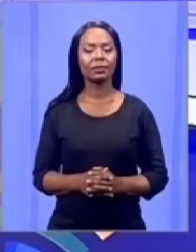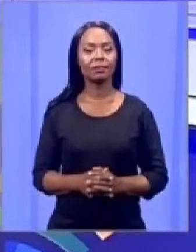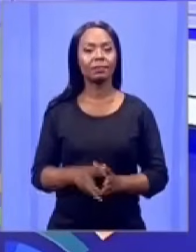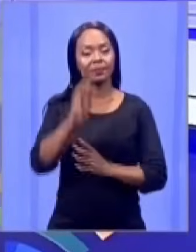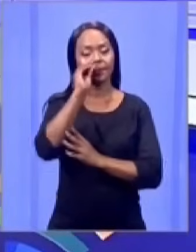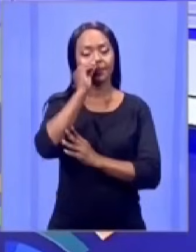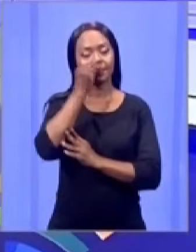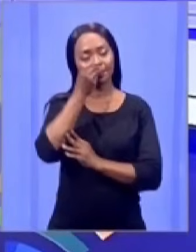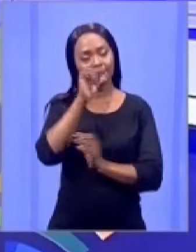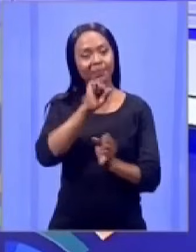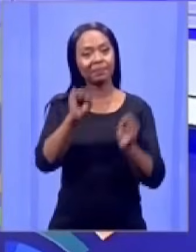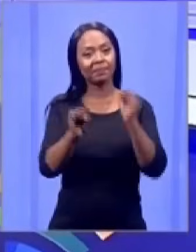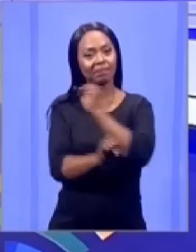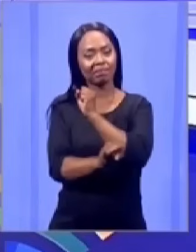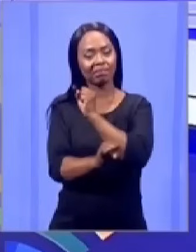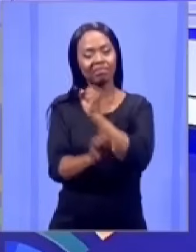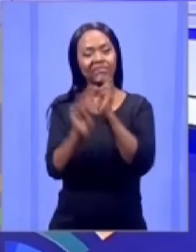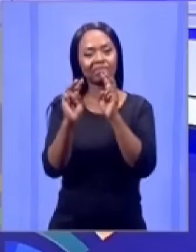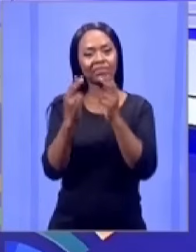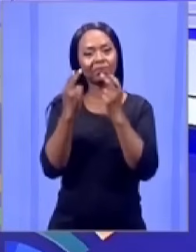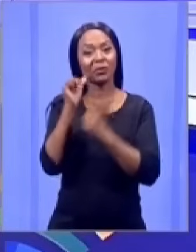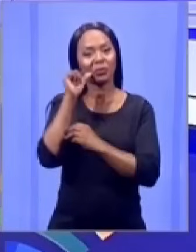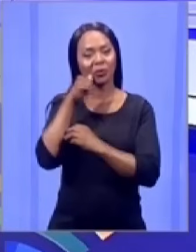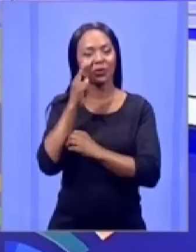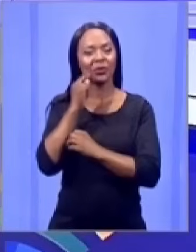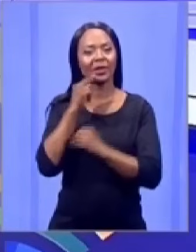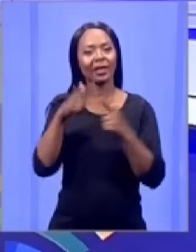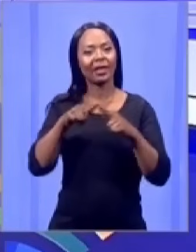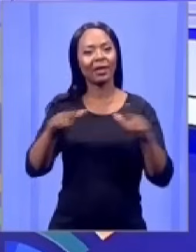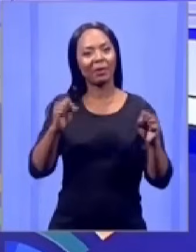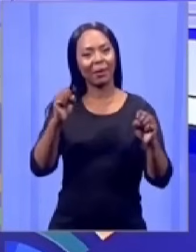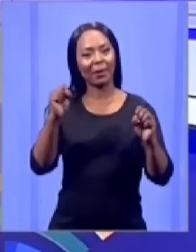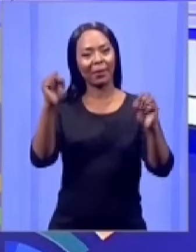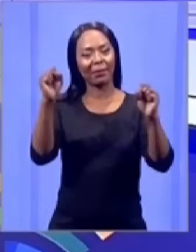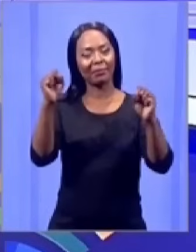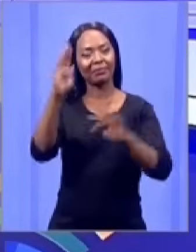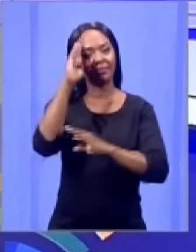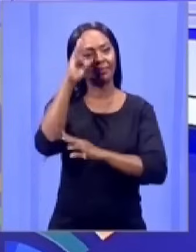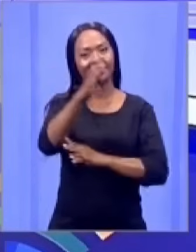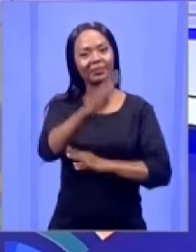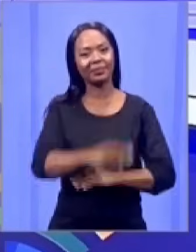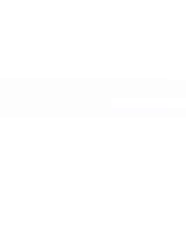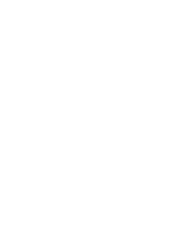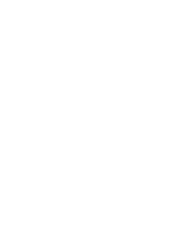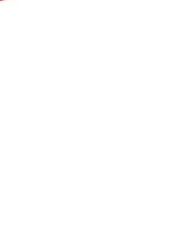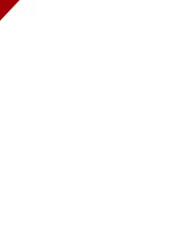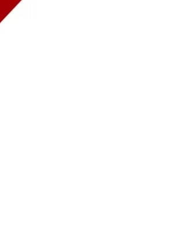Moitsa phirimana ena di fella mona ngwana itaba tsa Setswana ka nako ena ho sane ho feta nako e tlang a yate